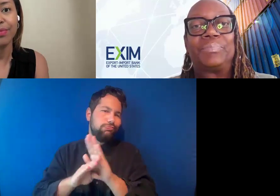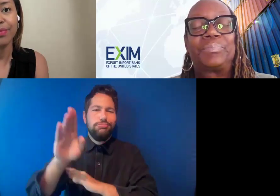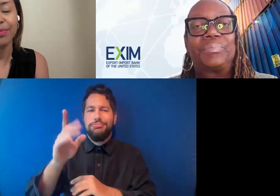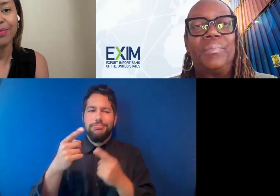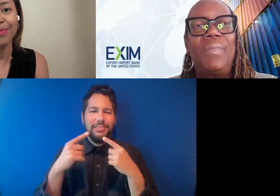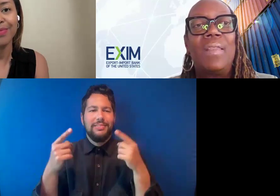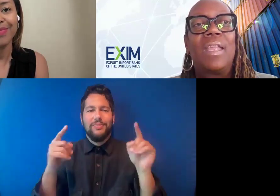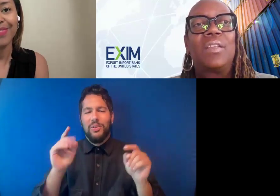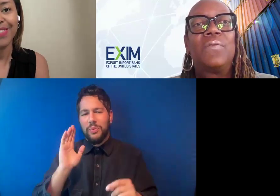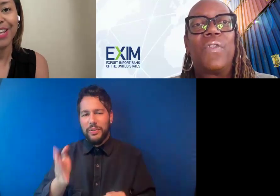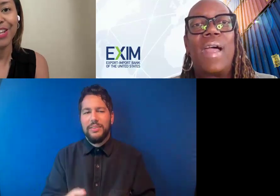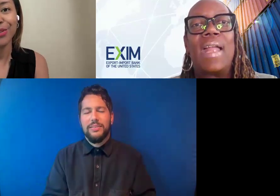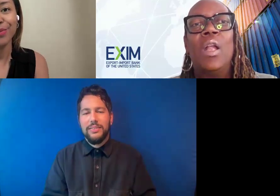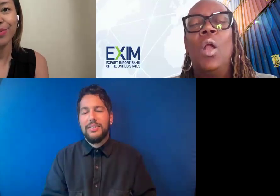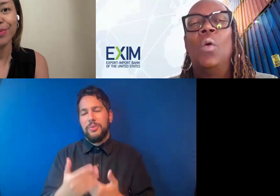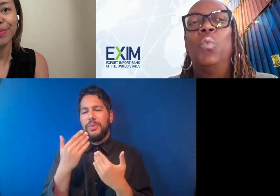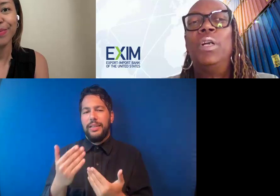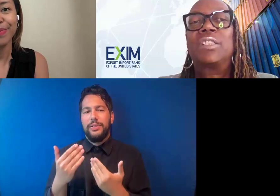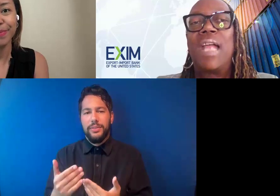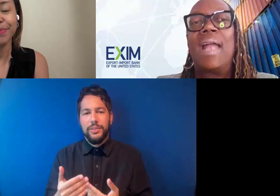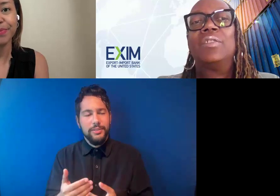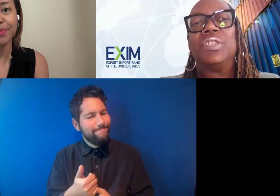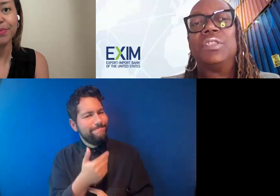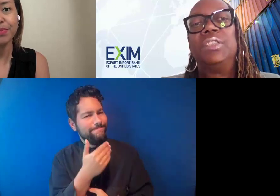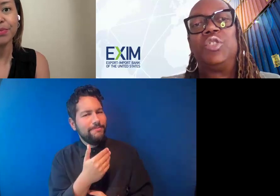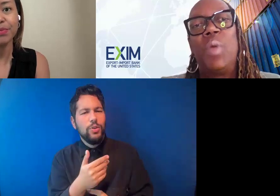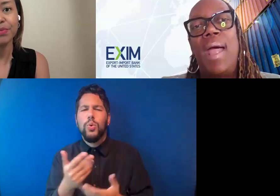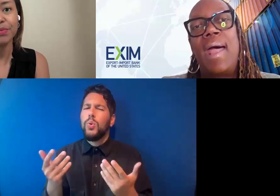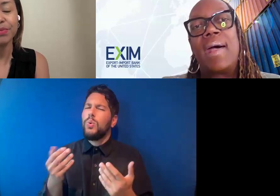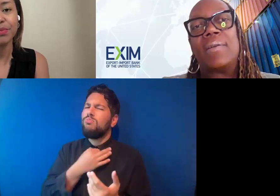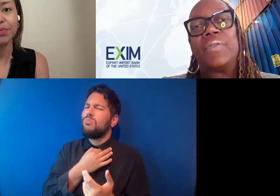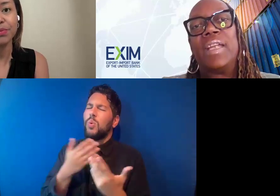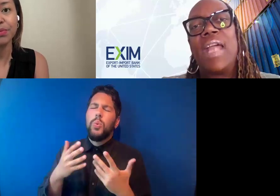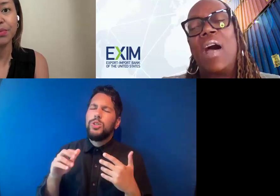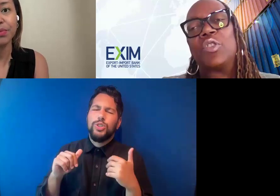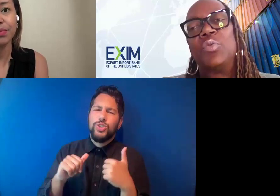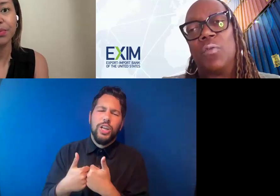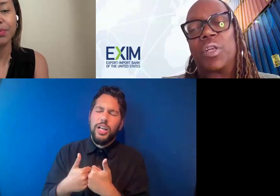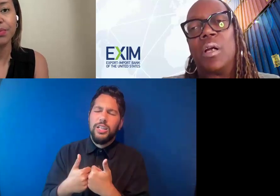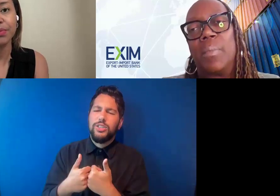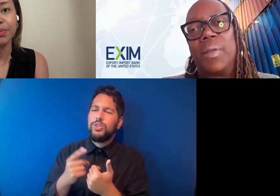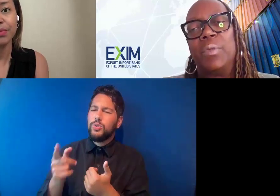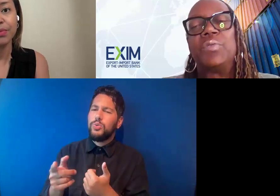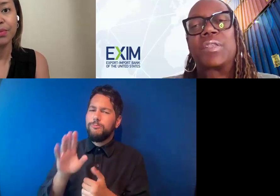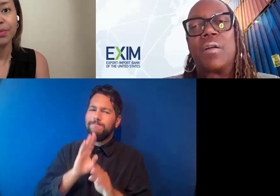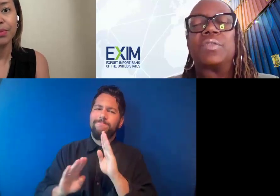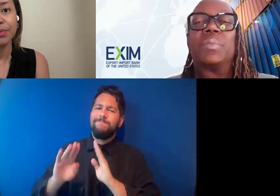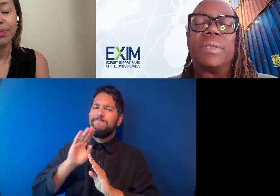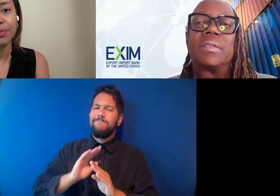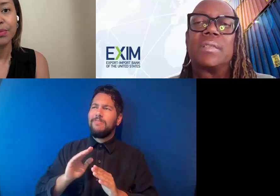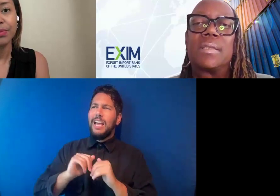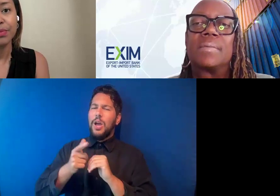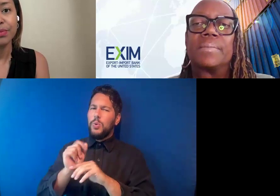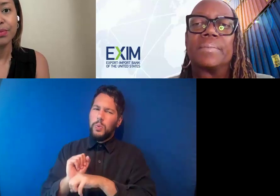that. Thank you for that. Thank you. What challenges did you have and how did you overcome them when you started